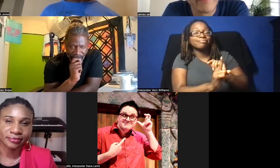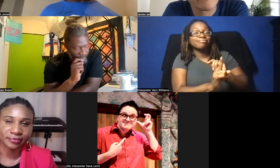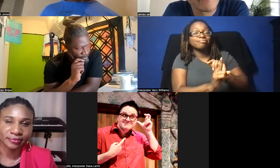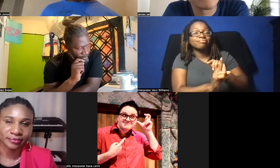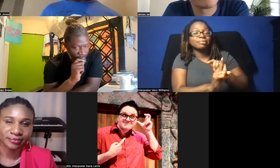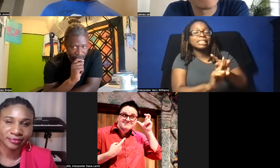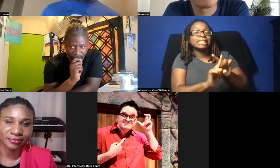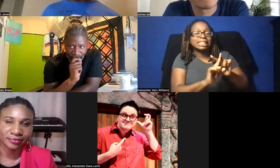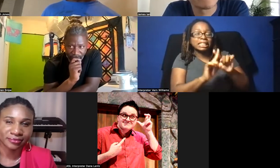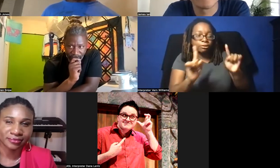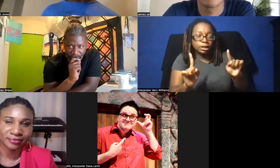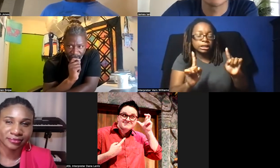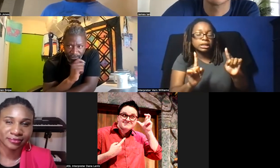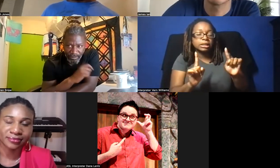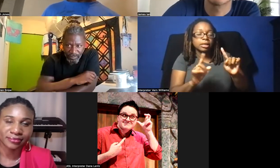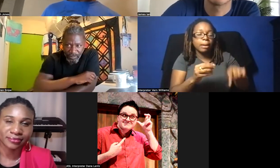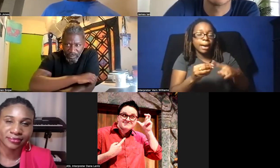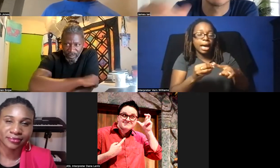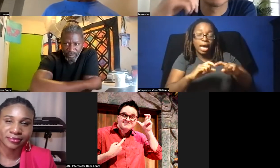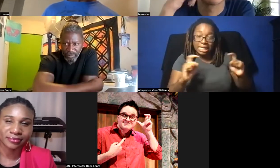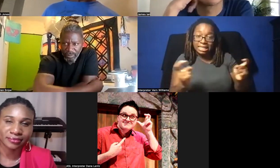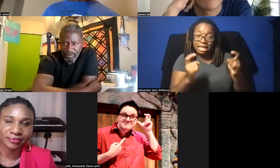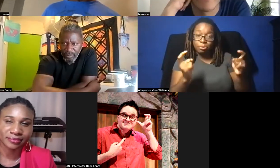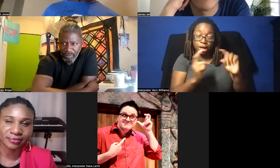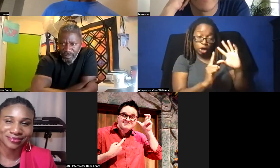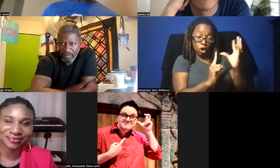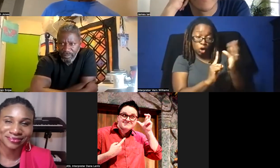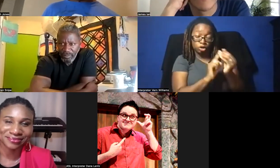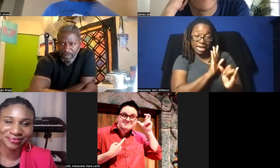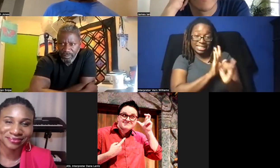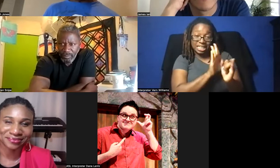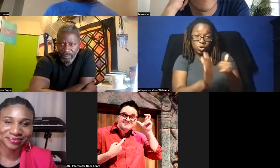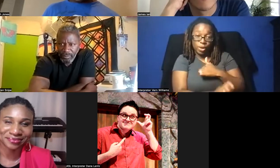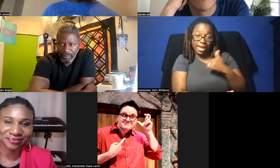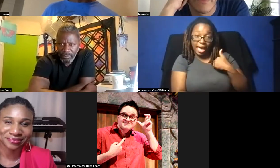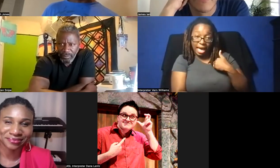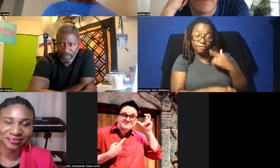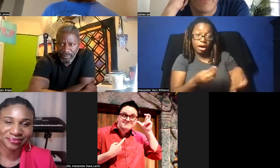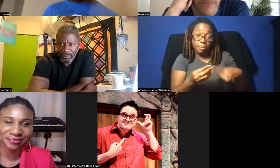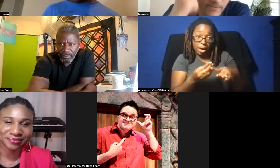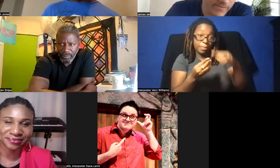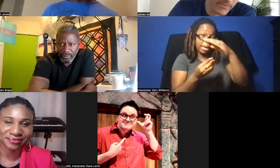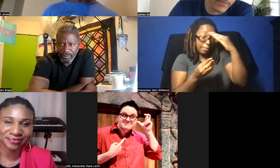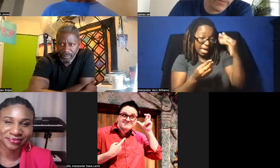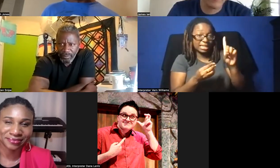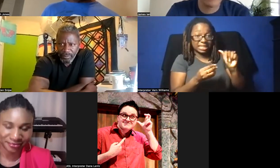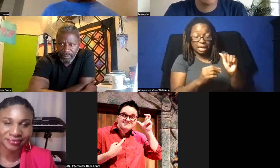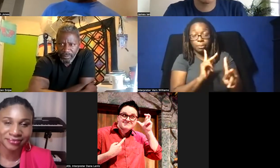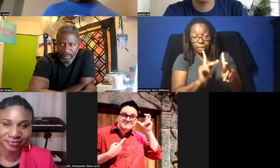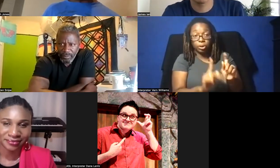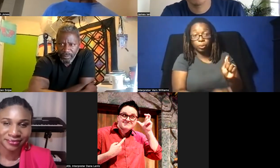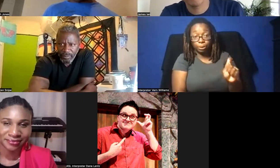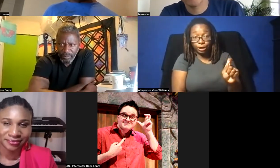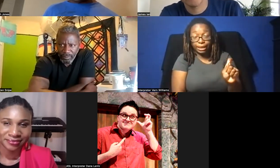difference, celebrating the cultural identity that we have about being Black, deaf, disabled, Black